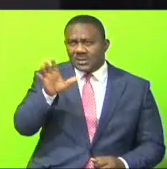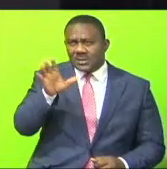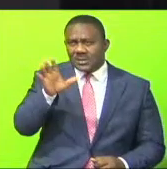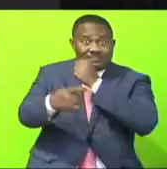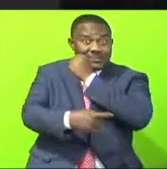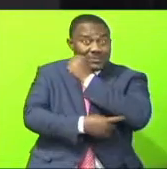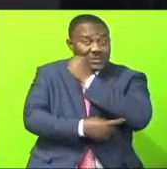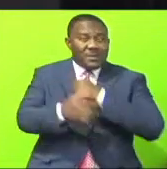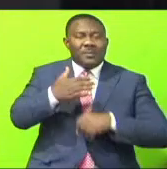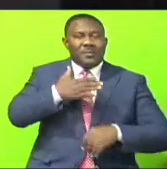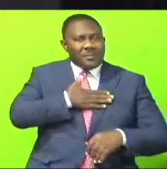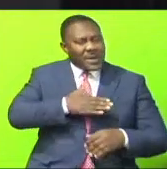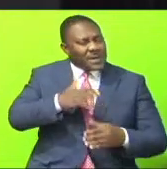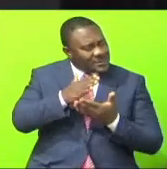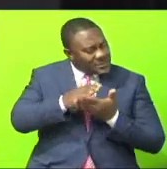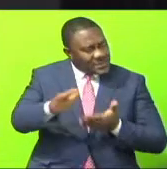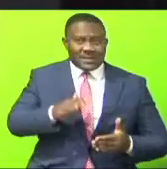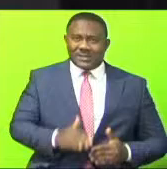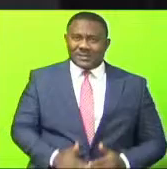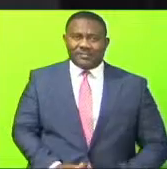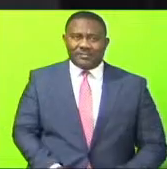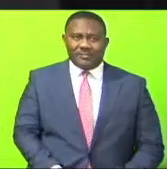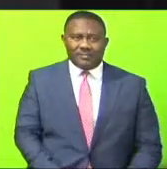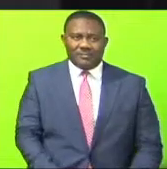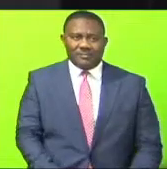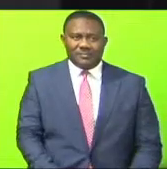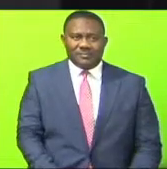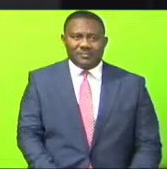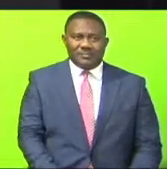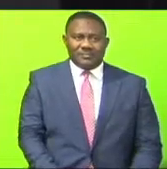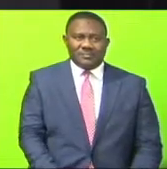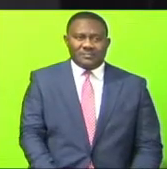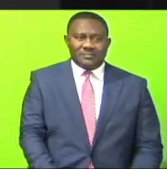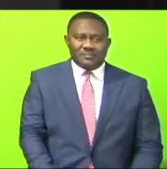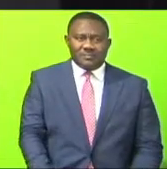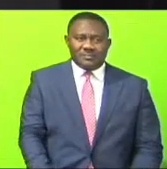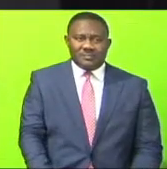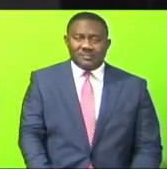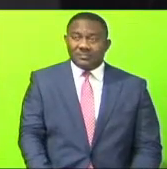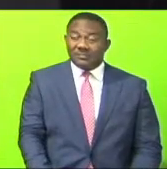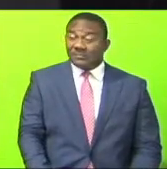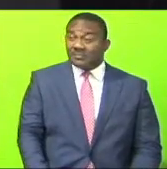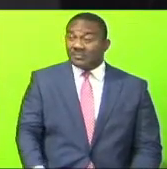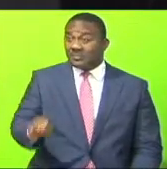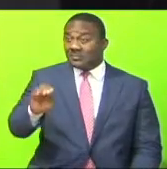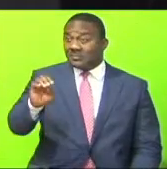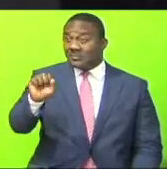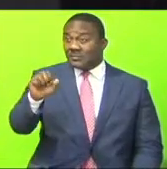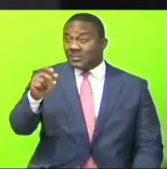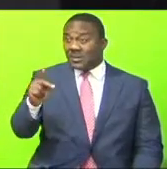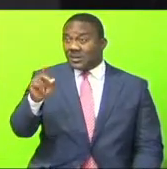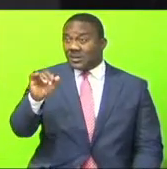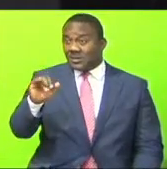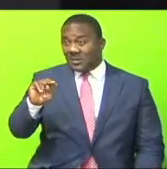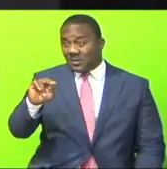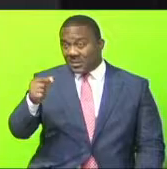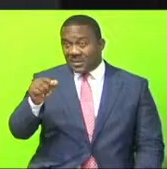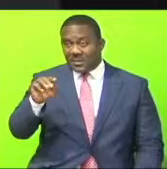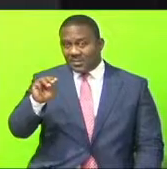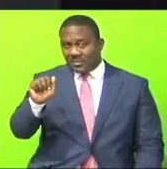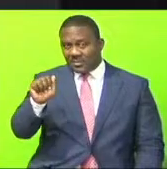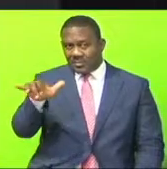temptation. I have combed the entire scheme, which is the